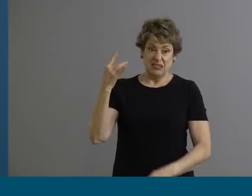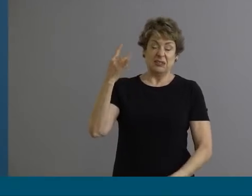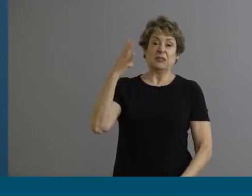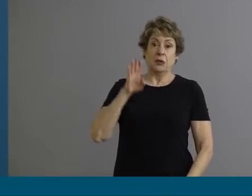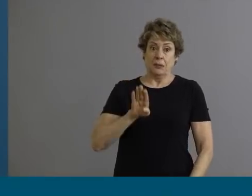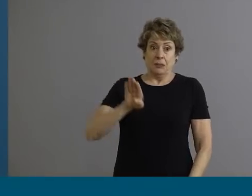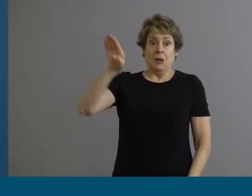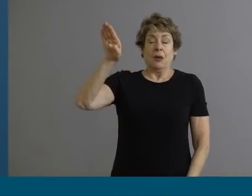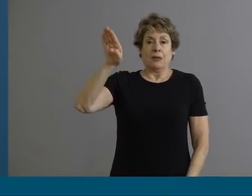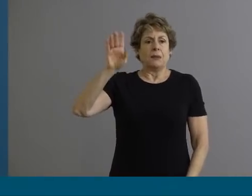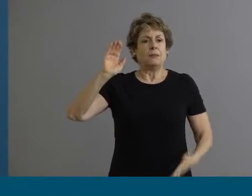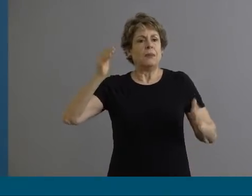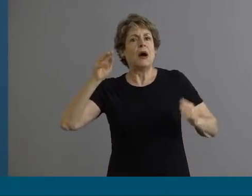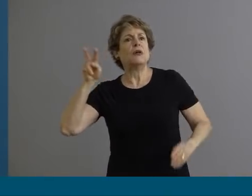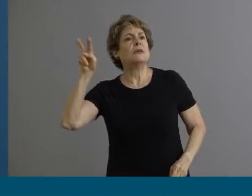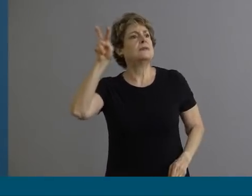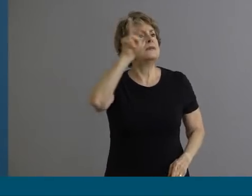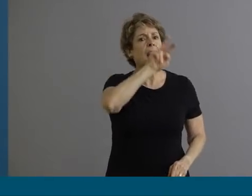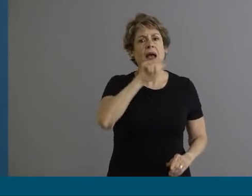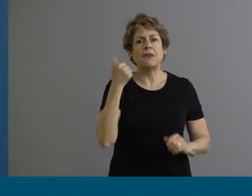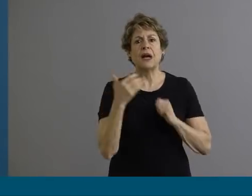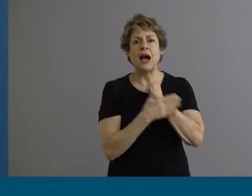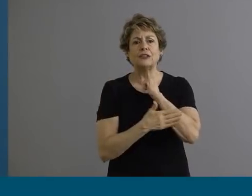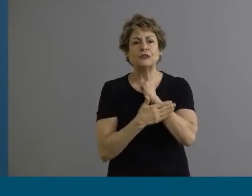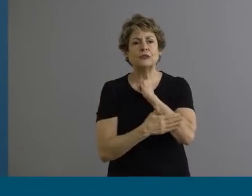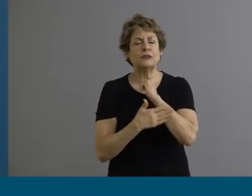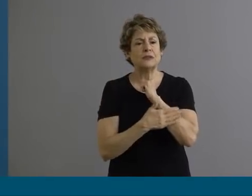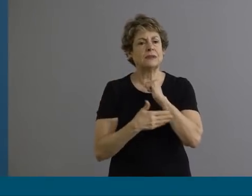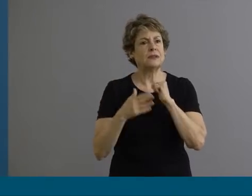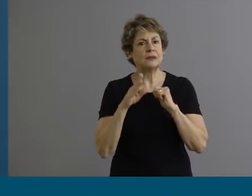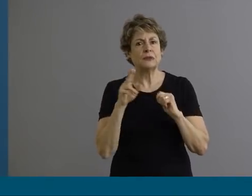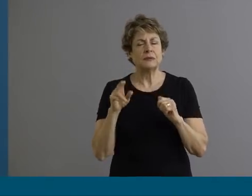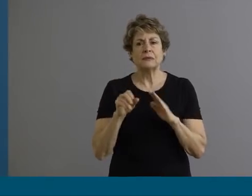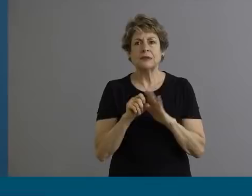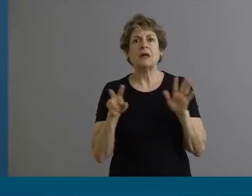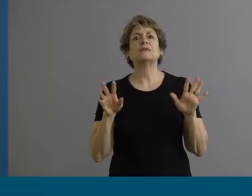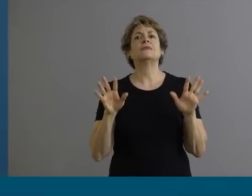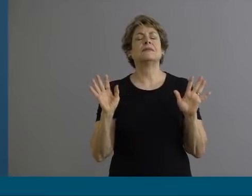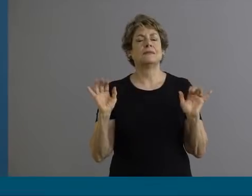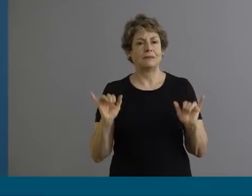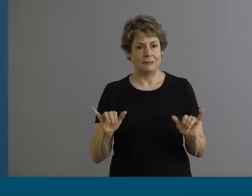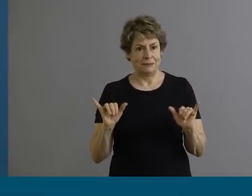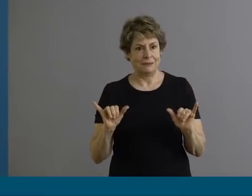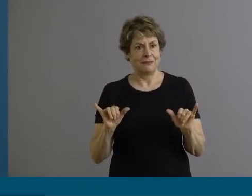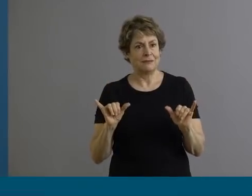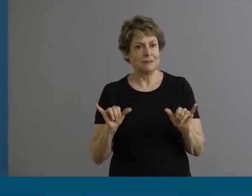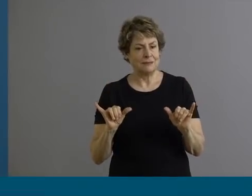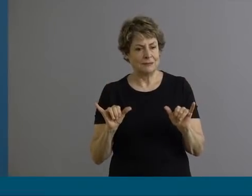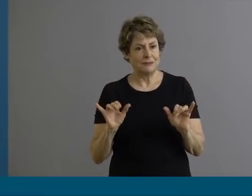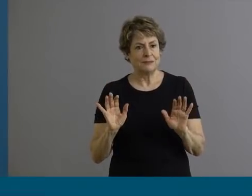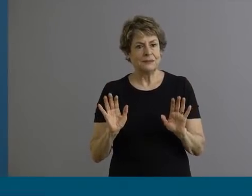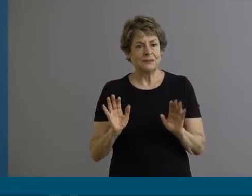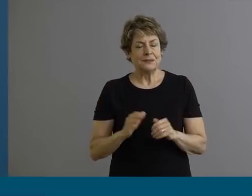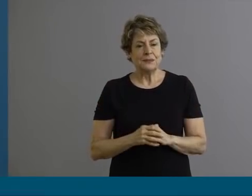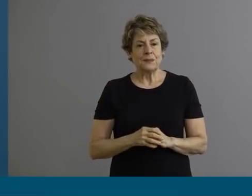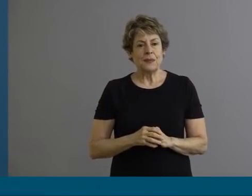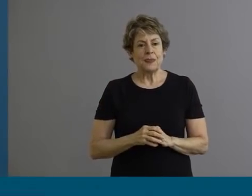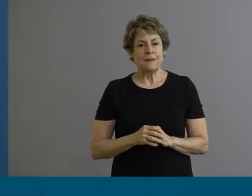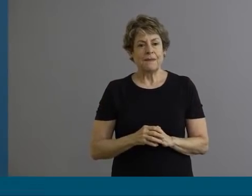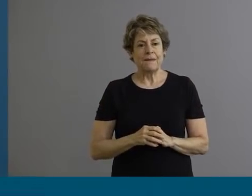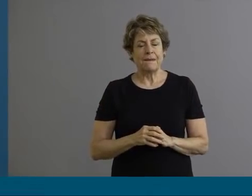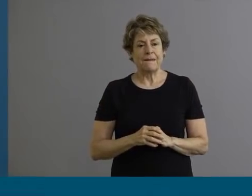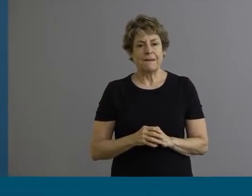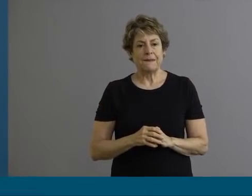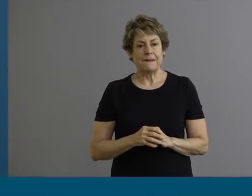In the United States, we were seeing a decrease through May and through